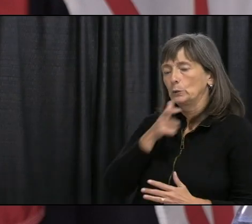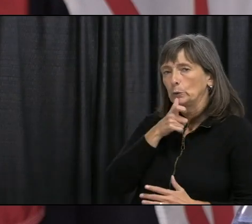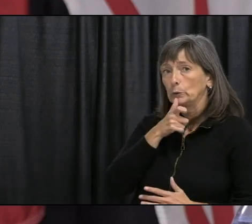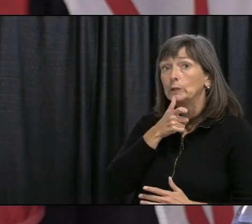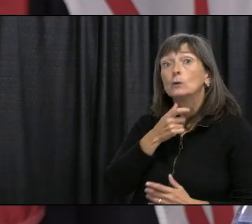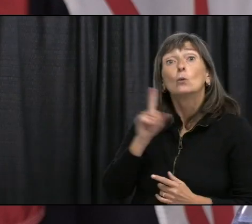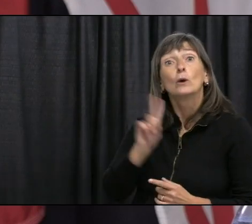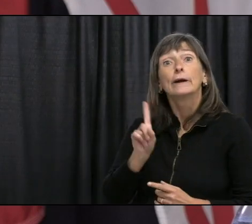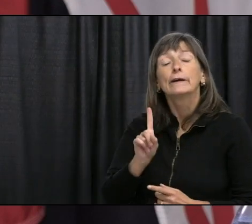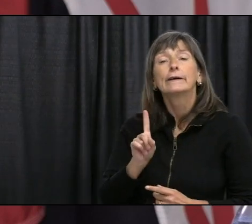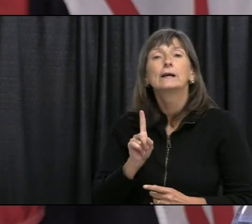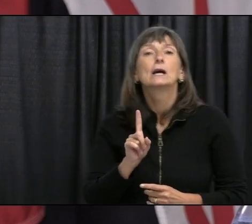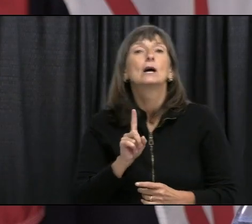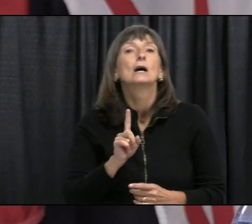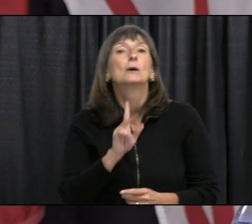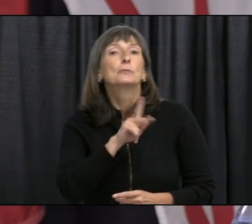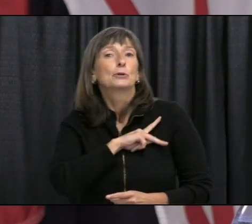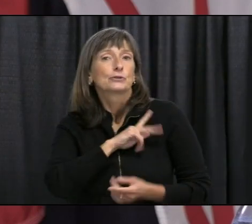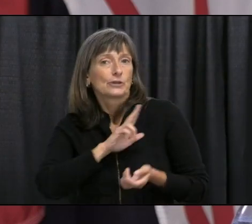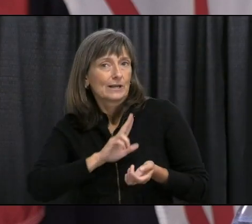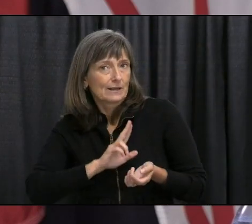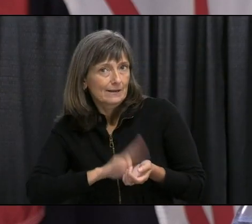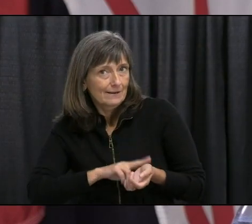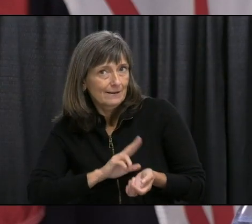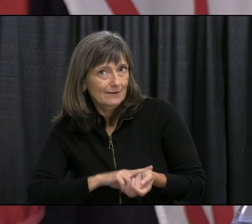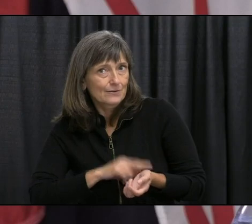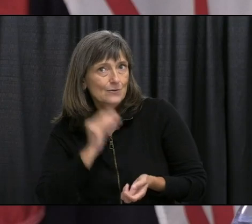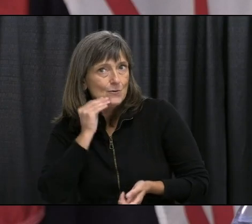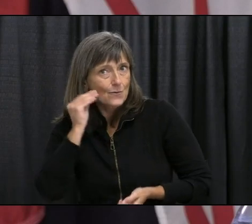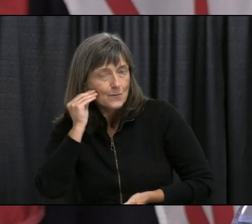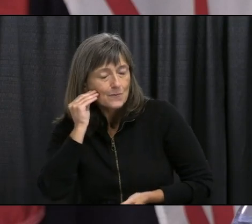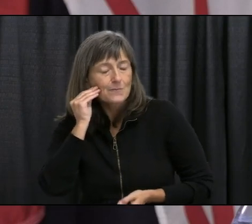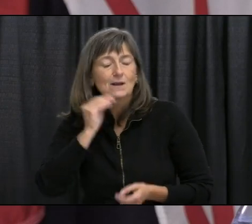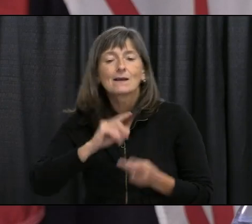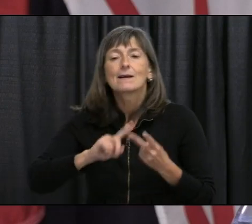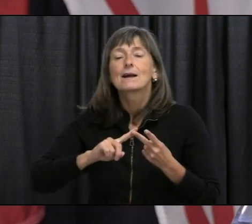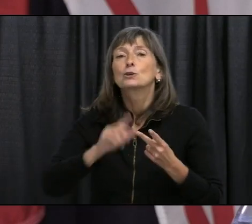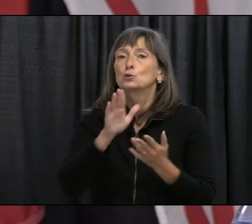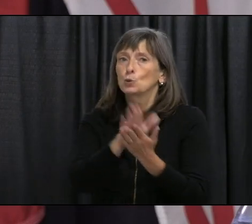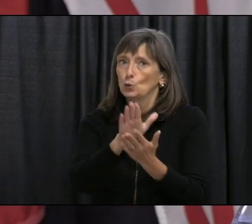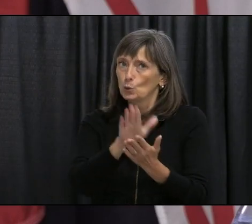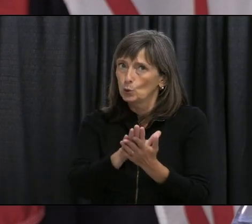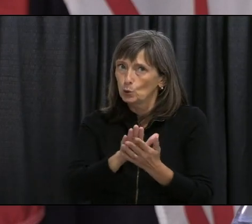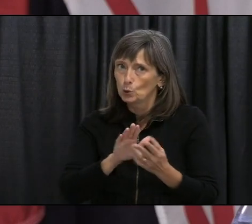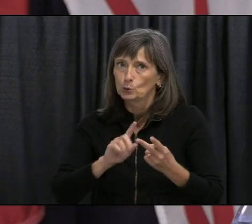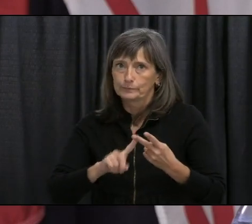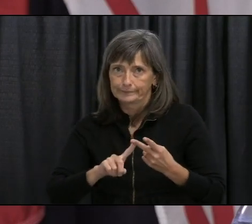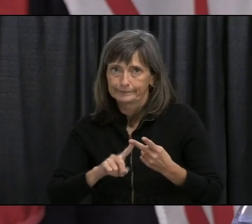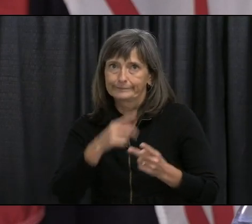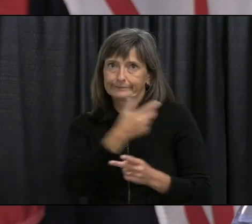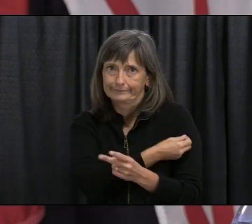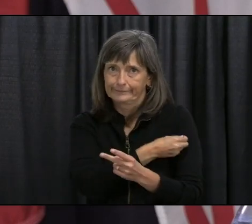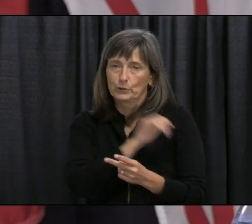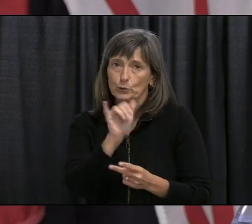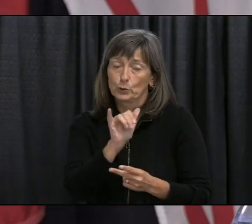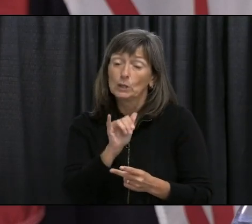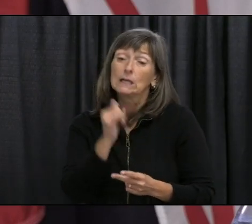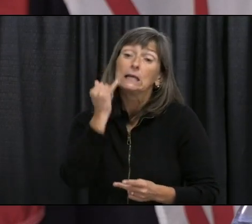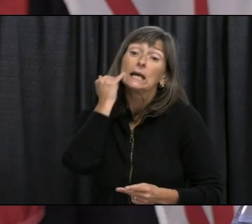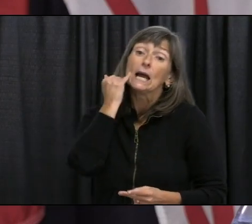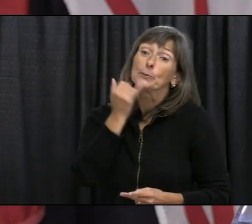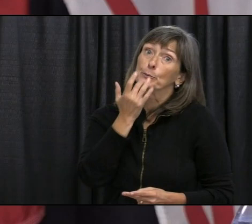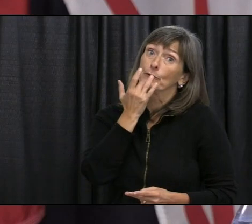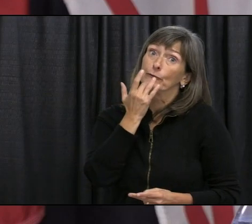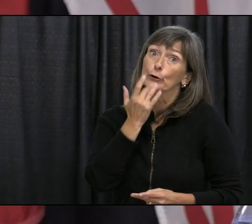schools. And in actual fact, we would like to try, if we can, to make the school vaccinations family events for